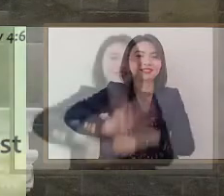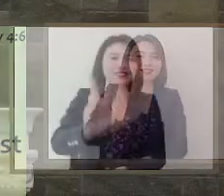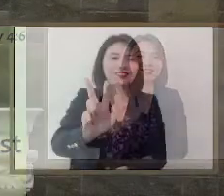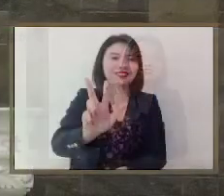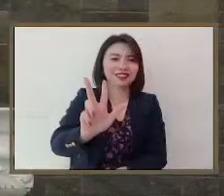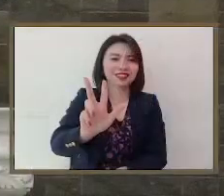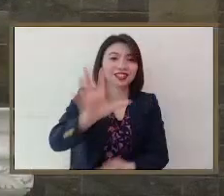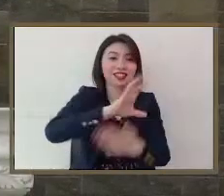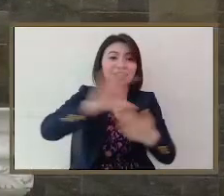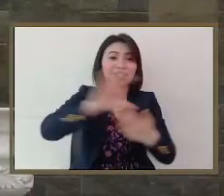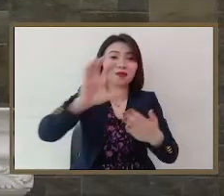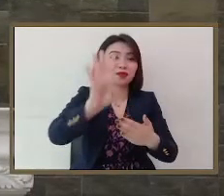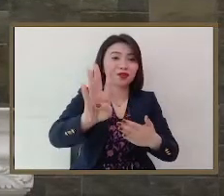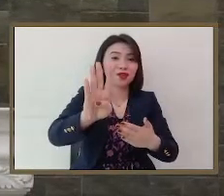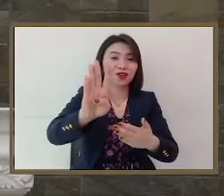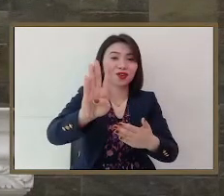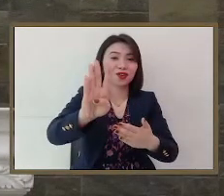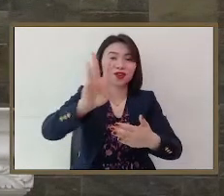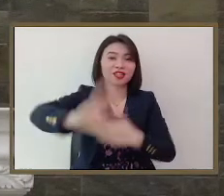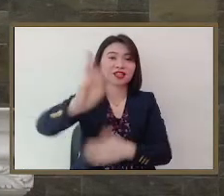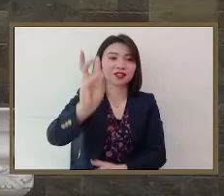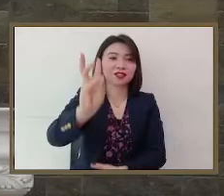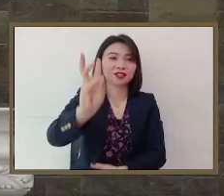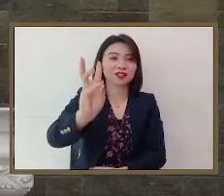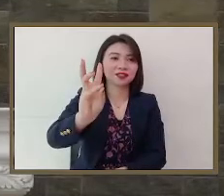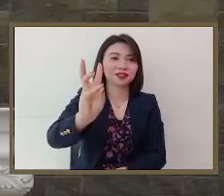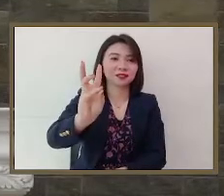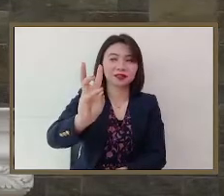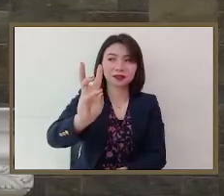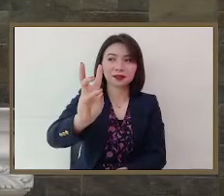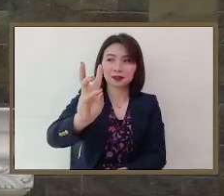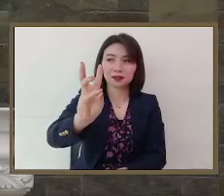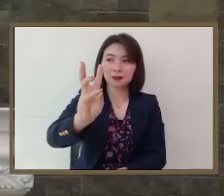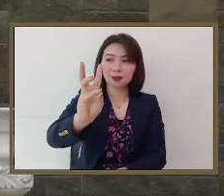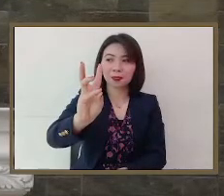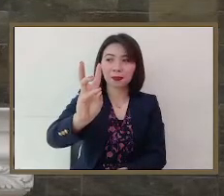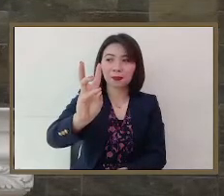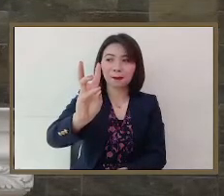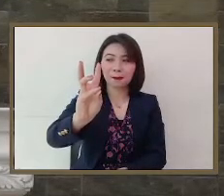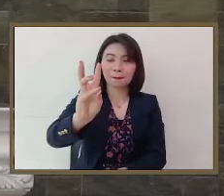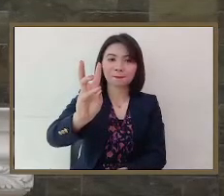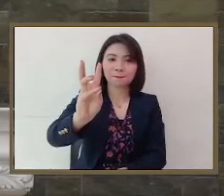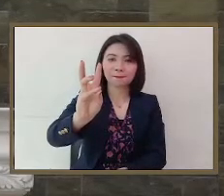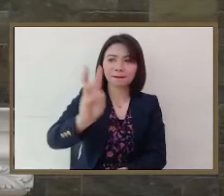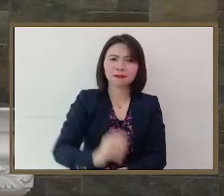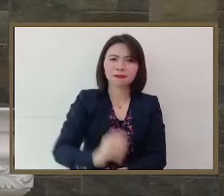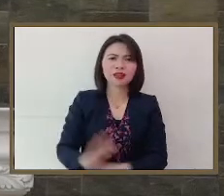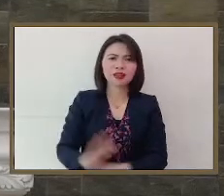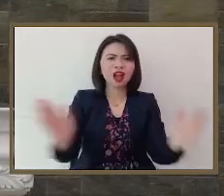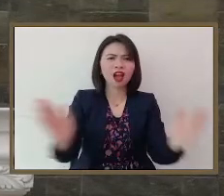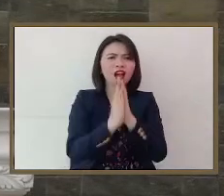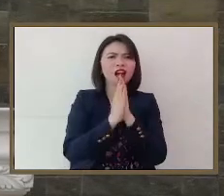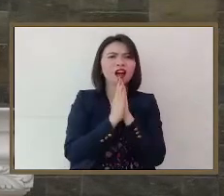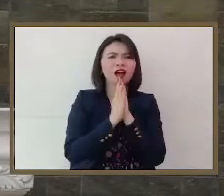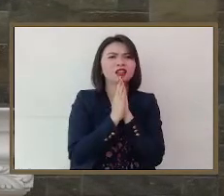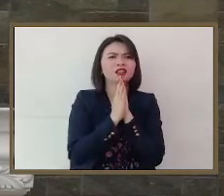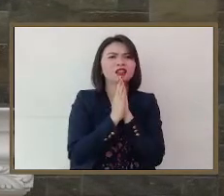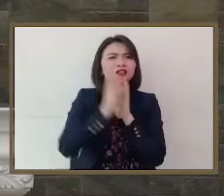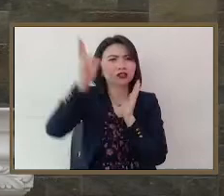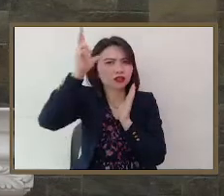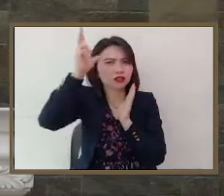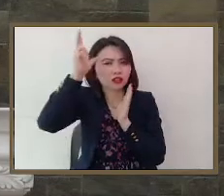4 and verse number 6, ang tanong ng Diablo, ang sabi ng Diablo, if thou be the Son of